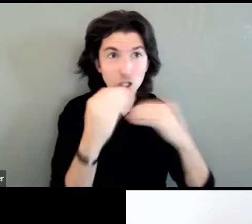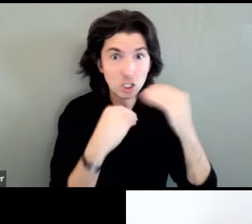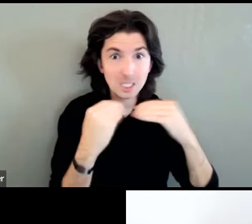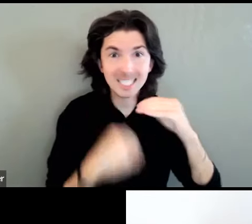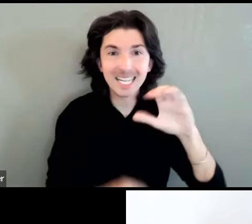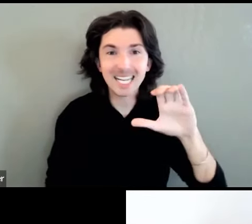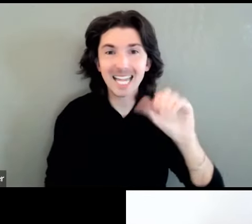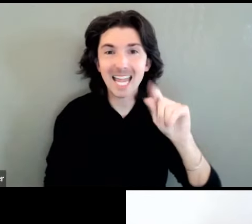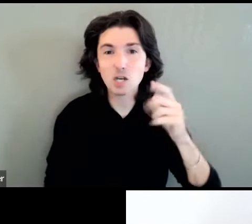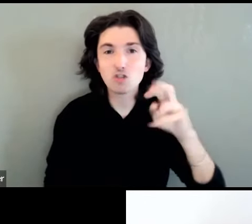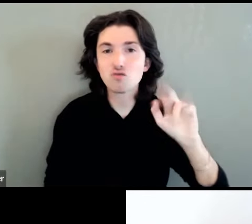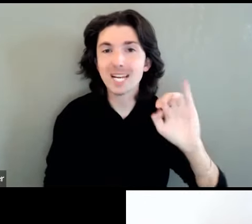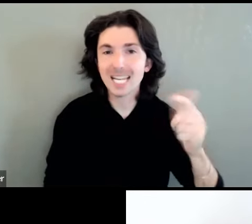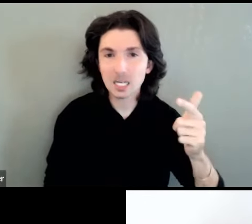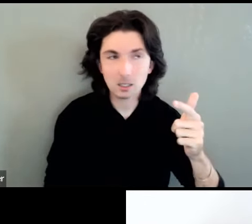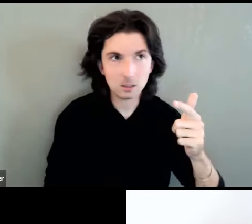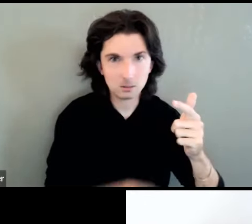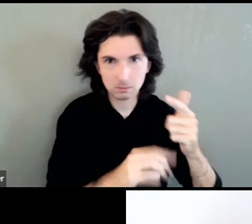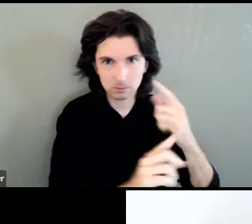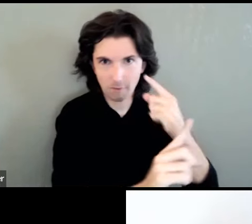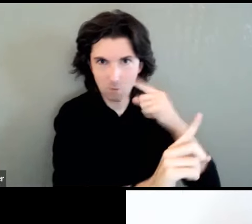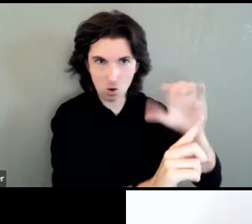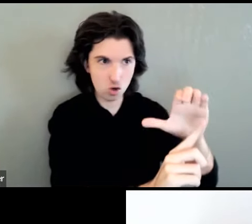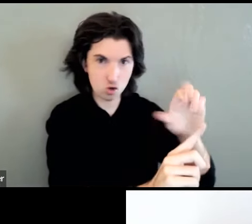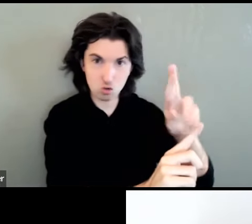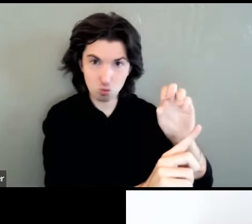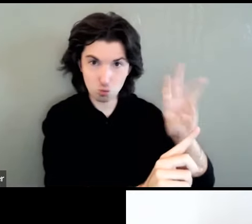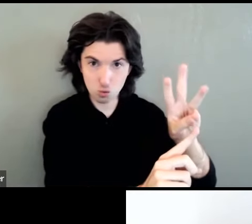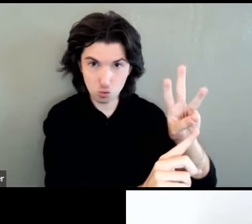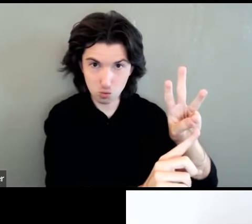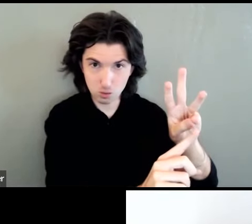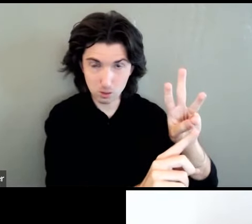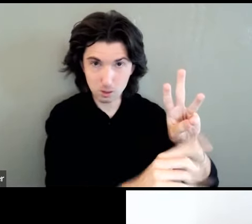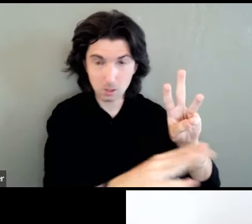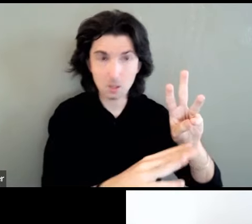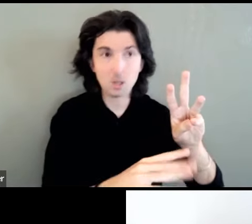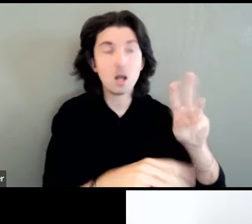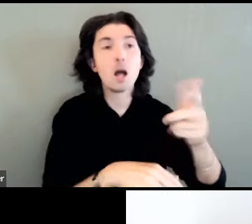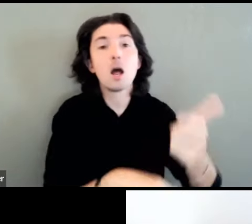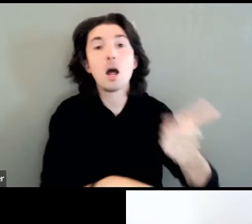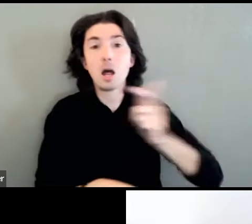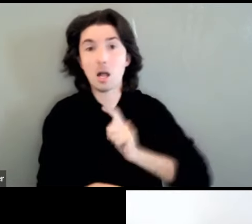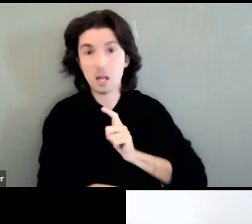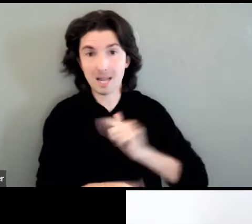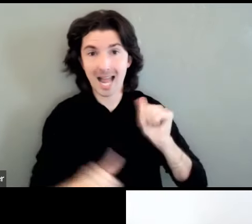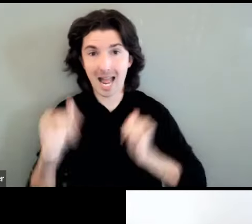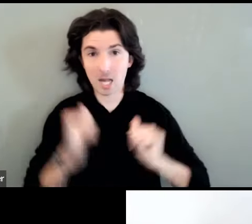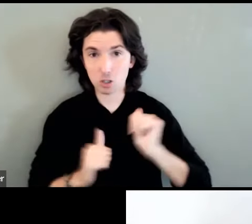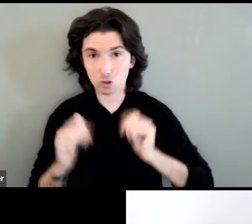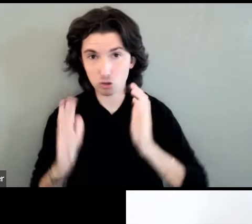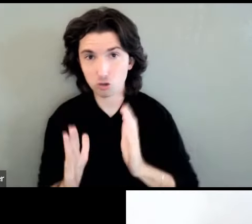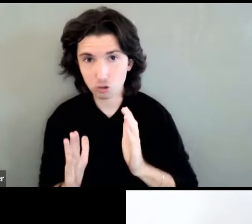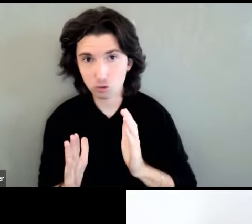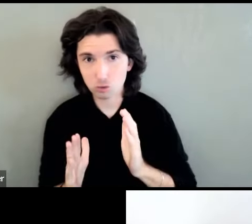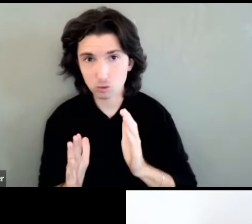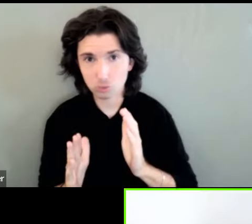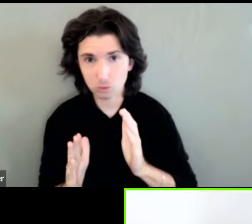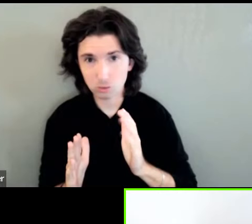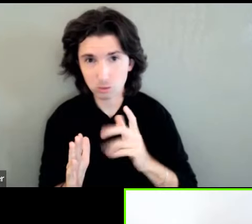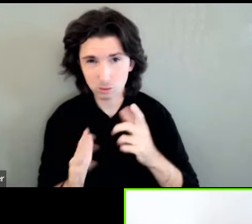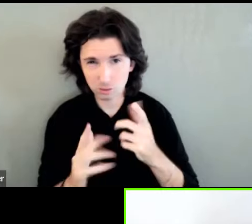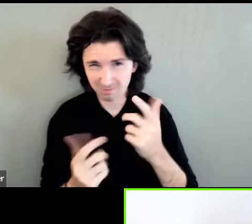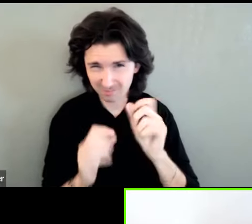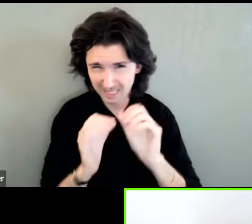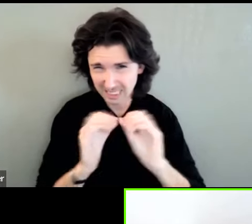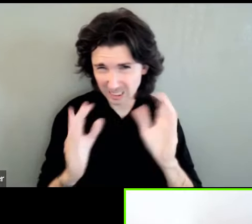and crew calls are arranged, it feels like maybe the first meal isn't necessarily set up specifically for actors. Did you get all that?